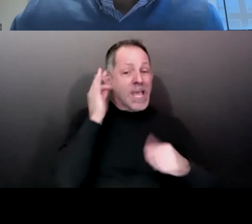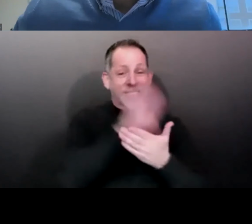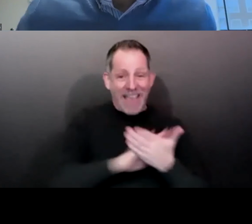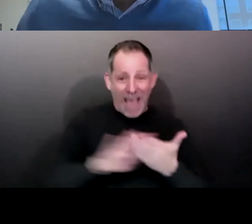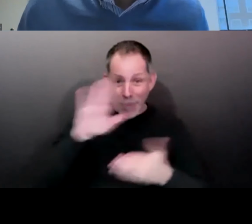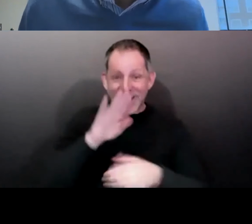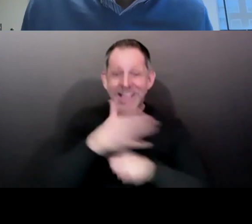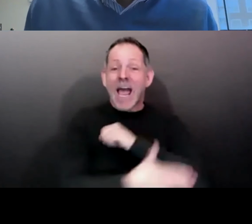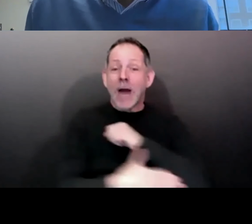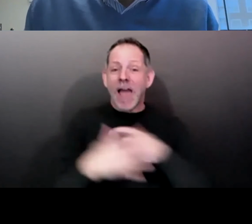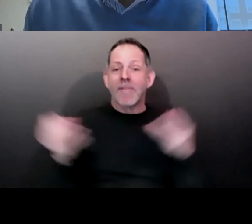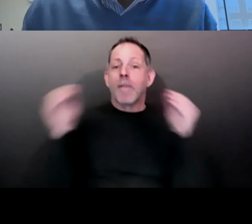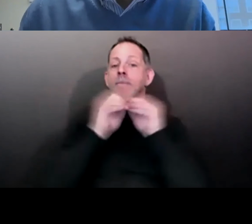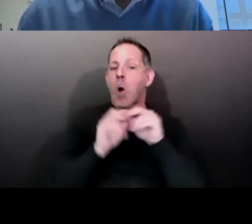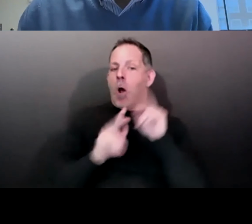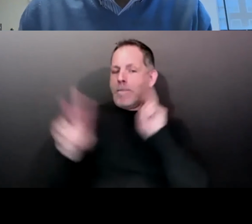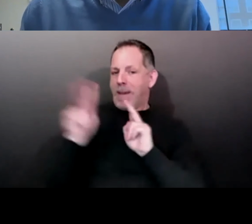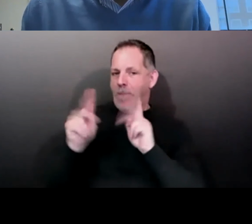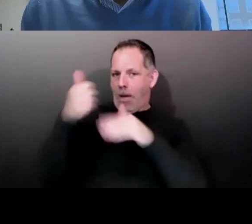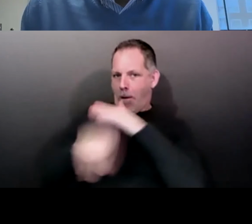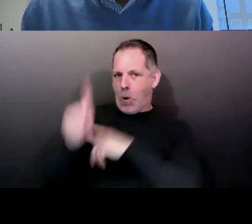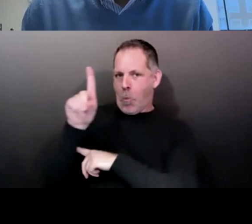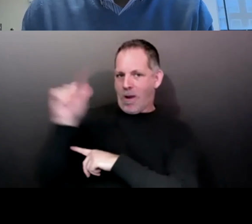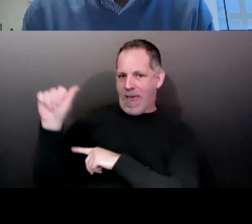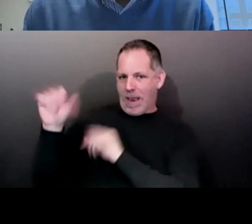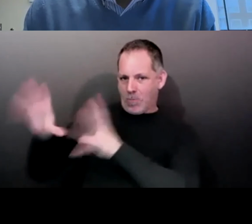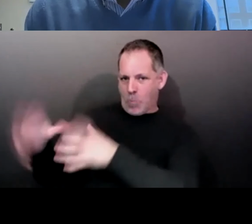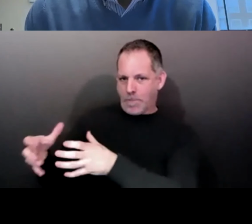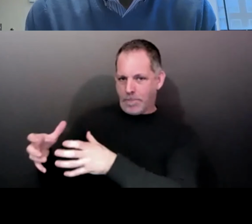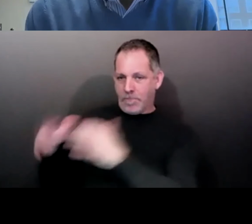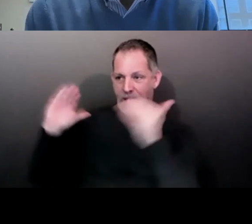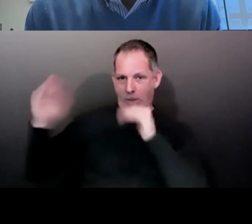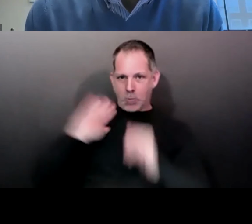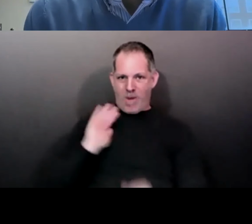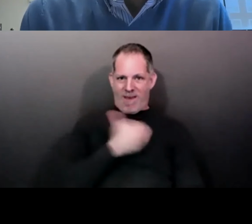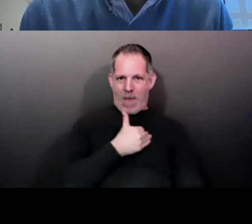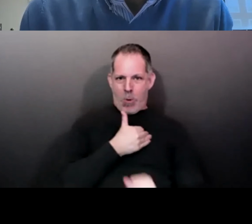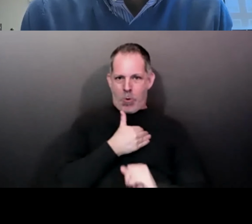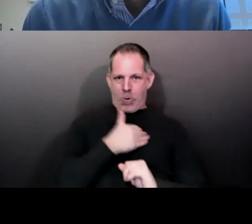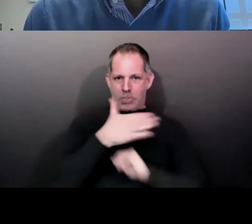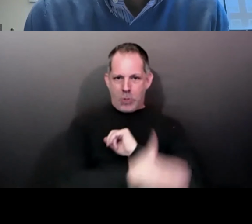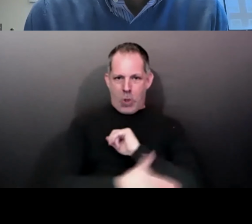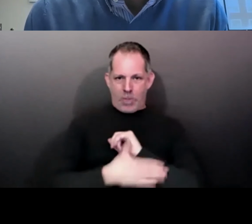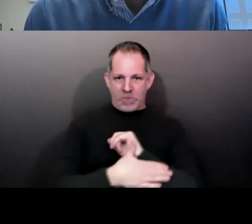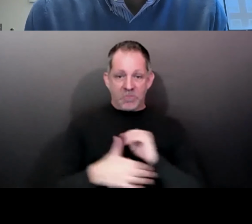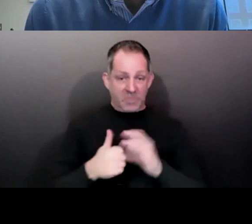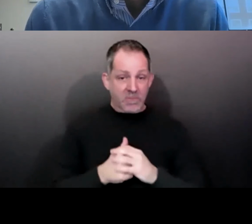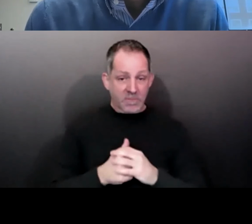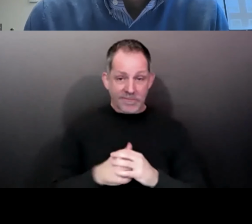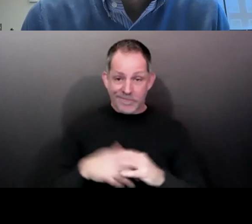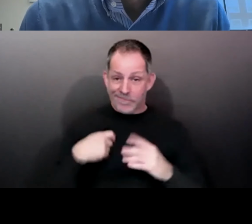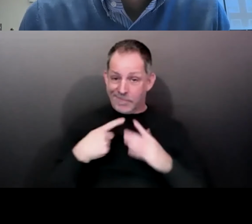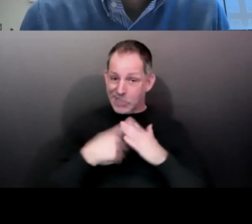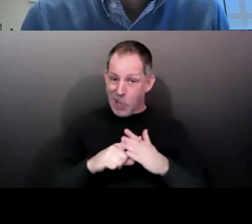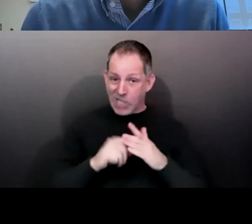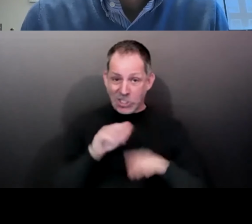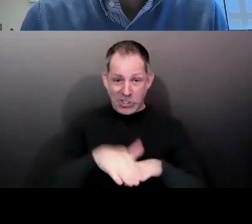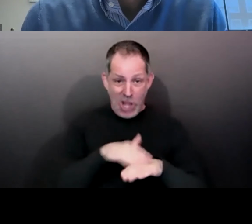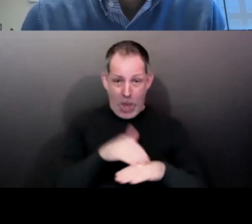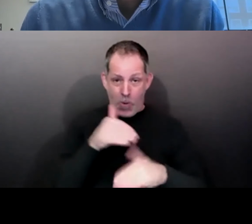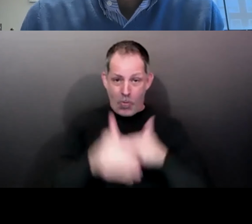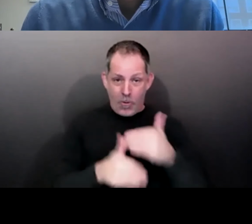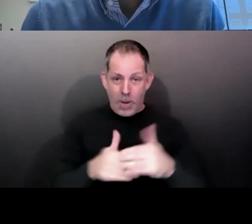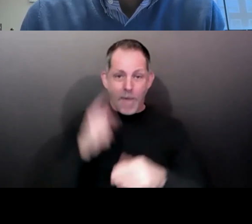eligible people per capita than Snohomish County. So we got off to a slow start just because of that, because the proportion of our population